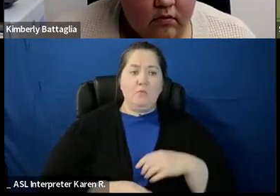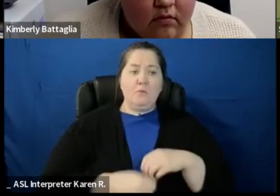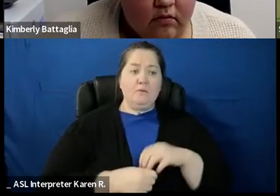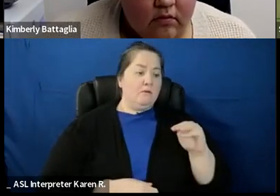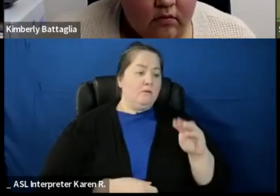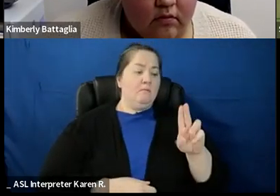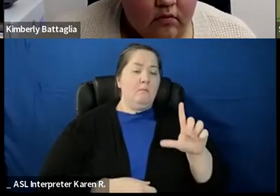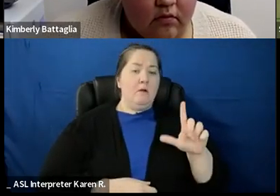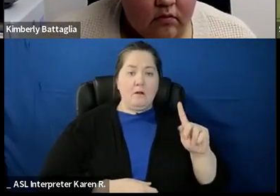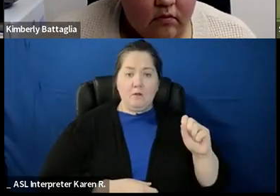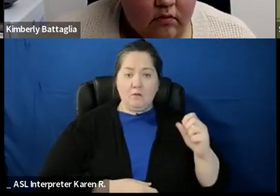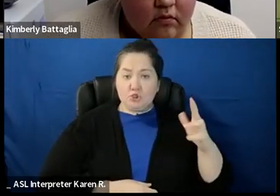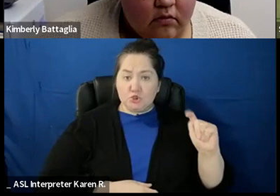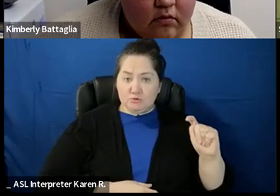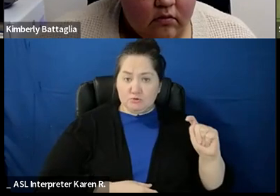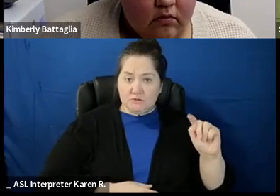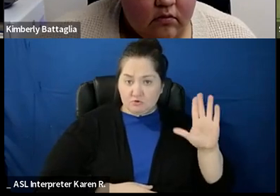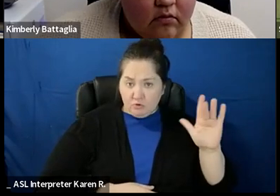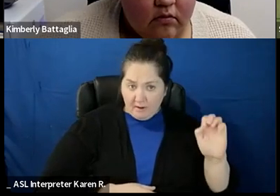and we partner. We don't have a